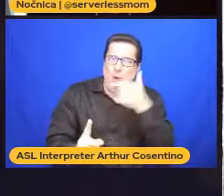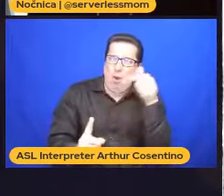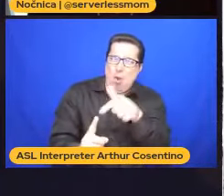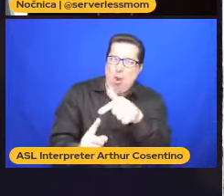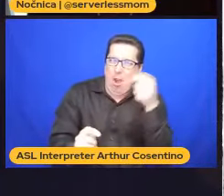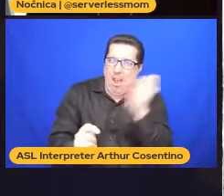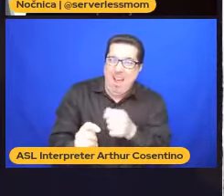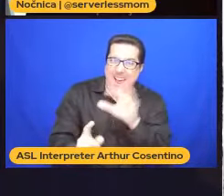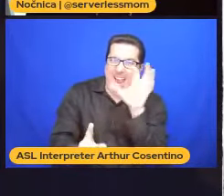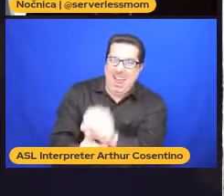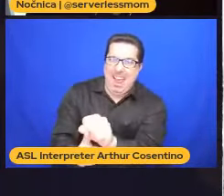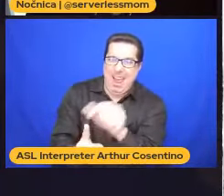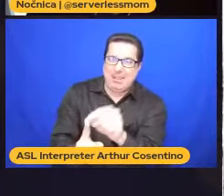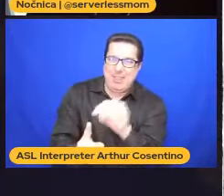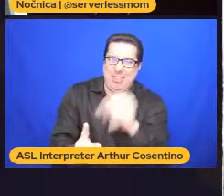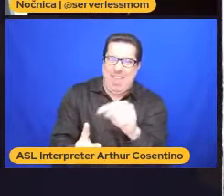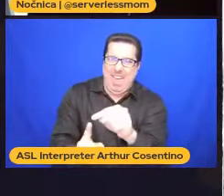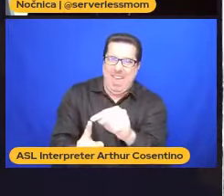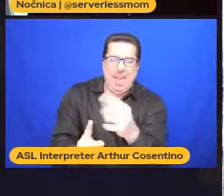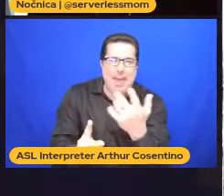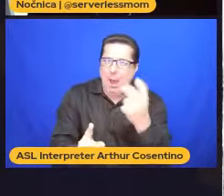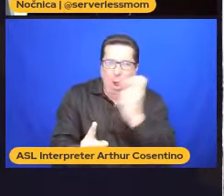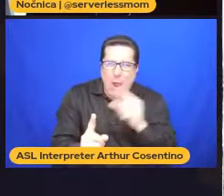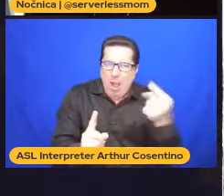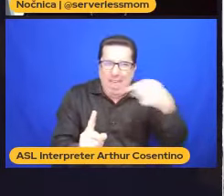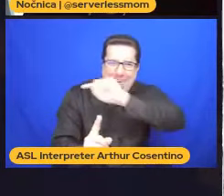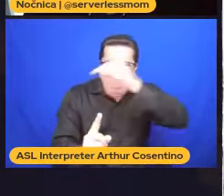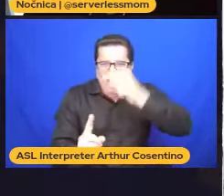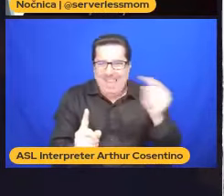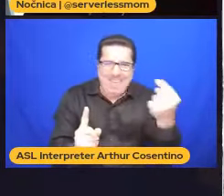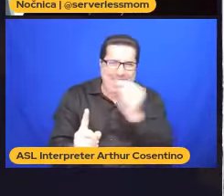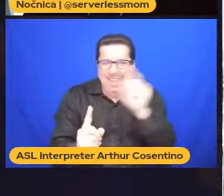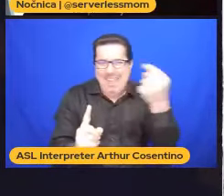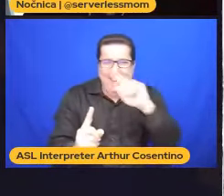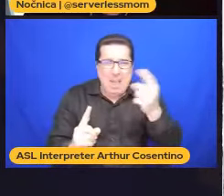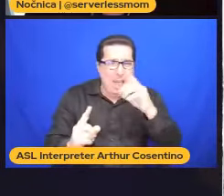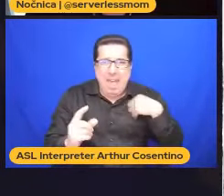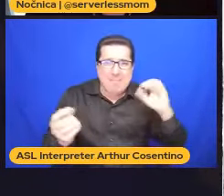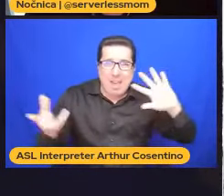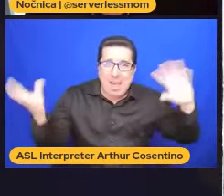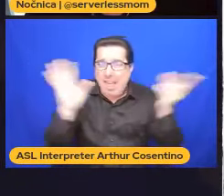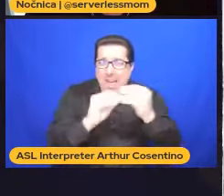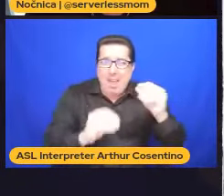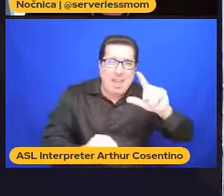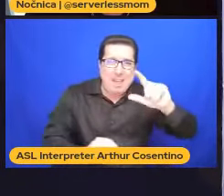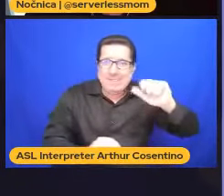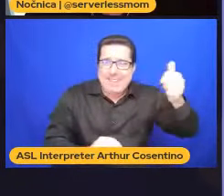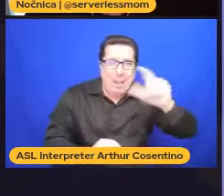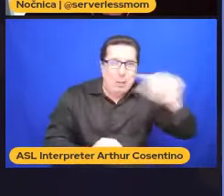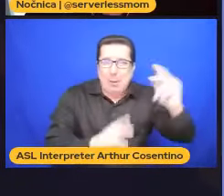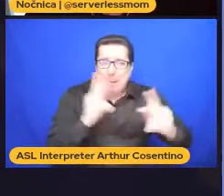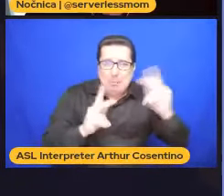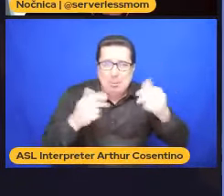we've had 10, 20 people disrupted to be able to get to the bottom of an issue.